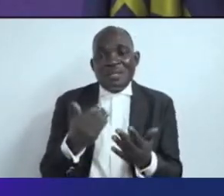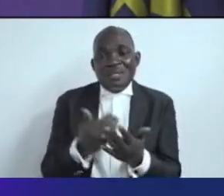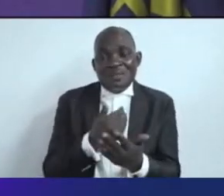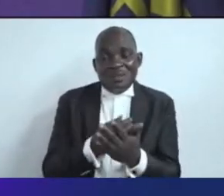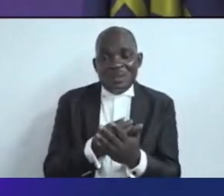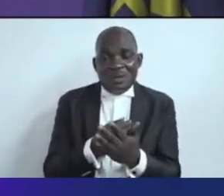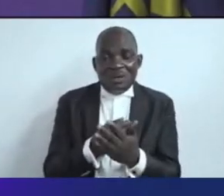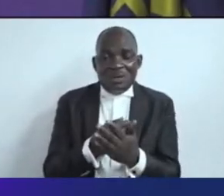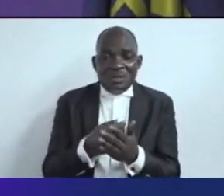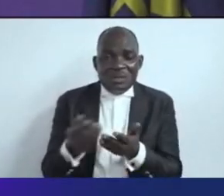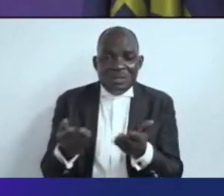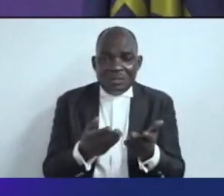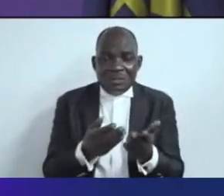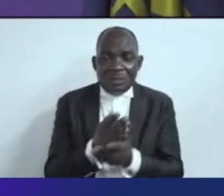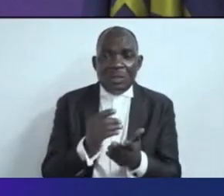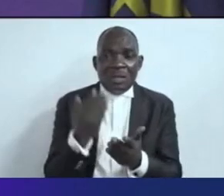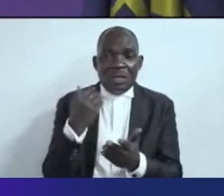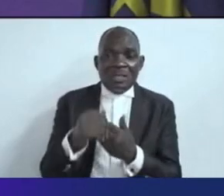surveys conducted in August